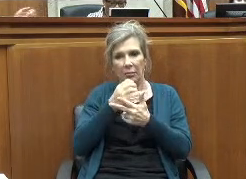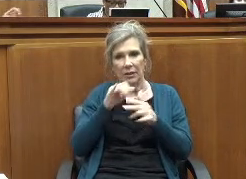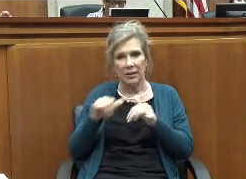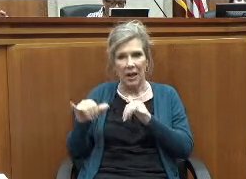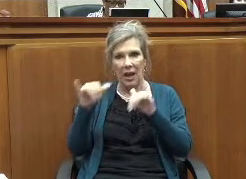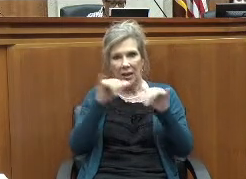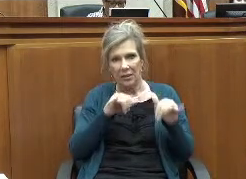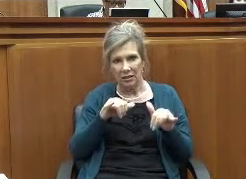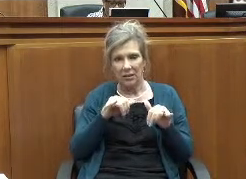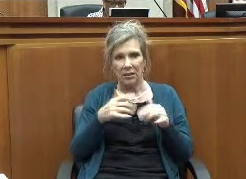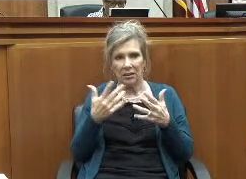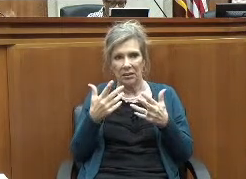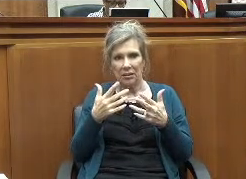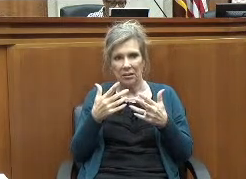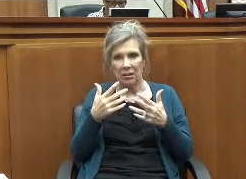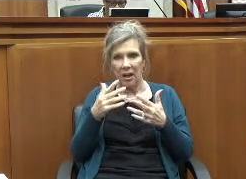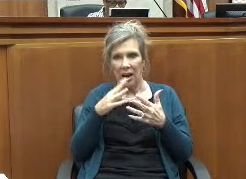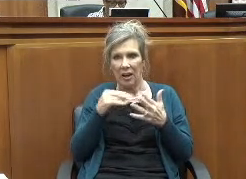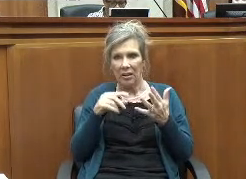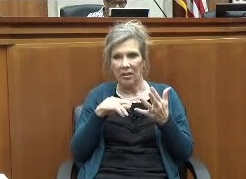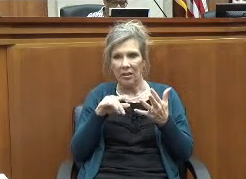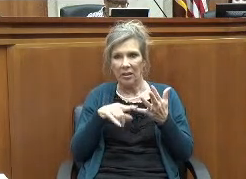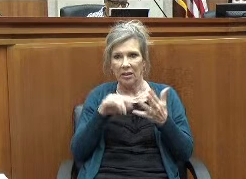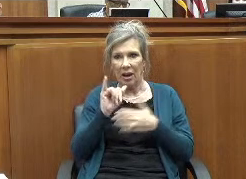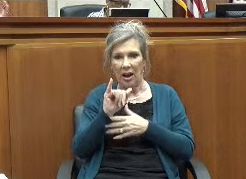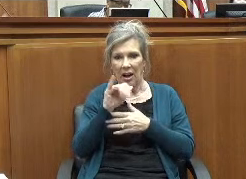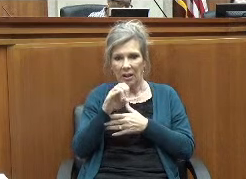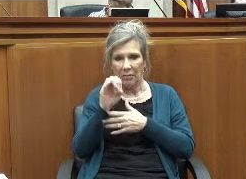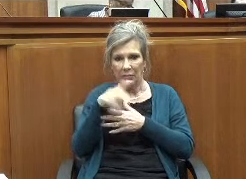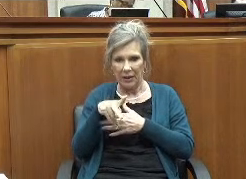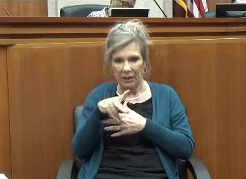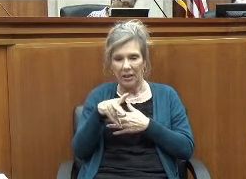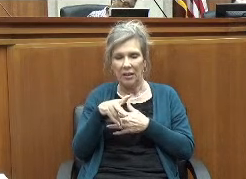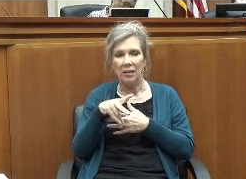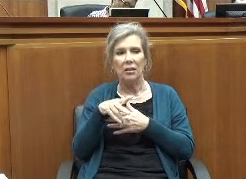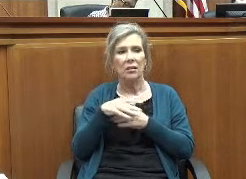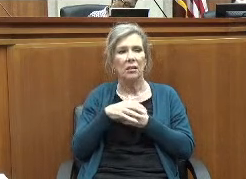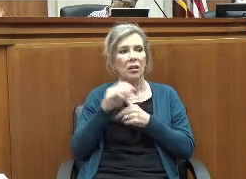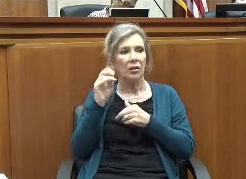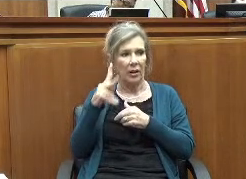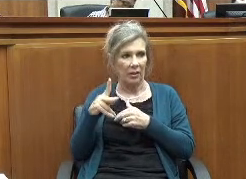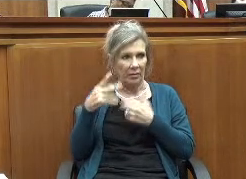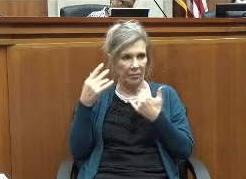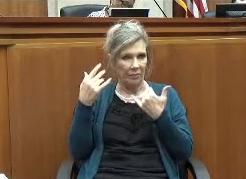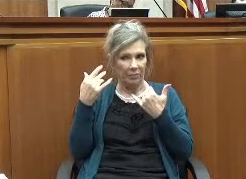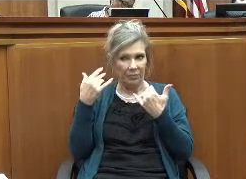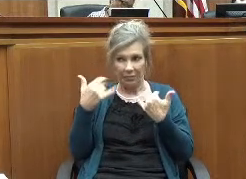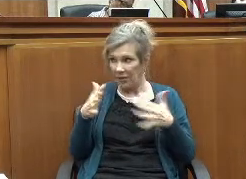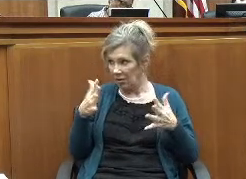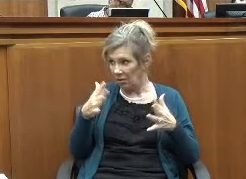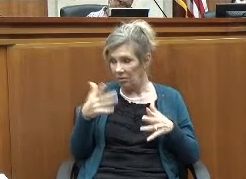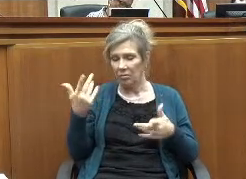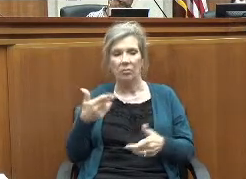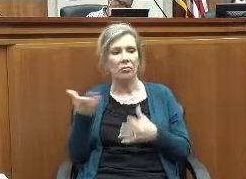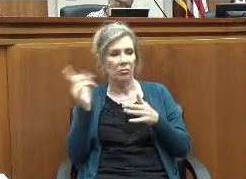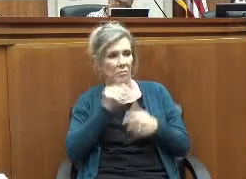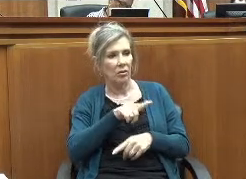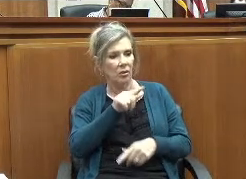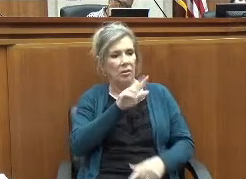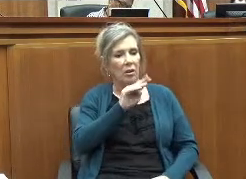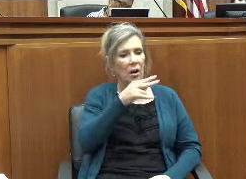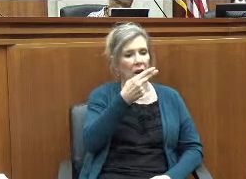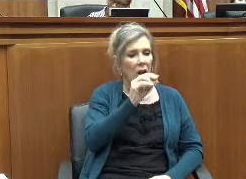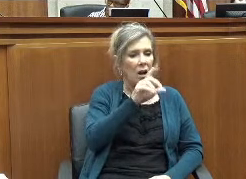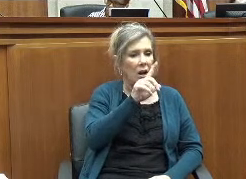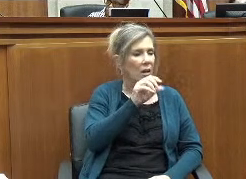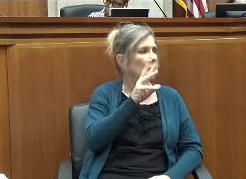Okay, so we have a motion on the floor. Is there a second? I'd like to substitute motion. Okay, Ms. Holloway? I'd like to add to